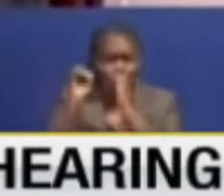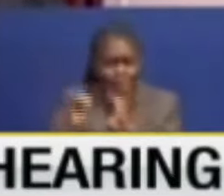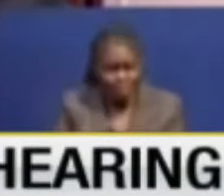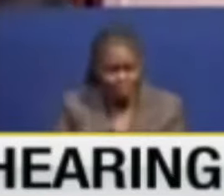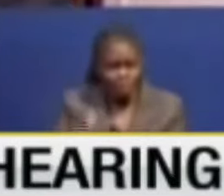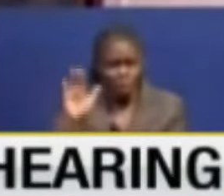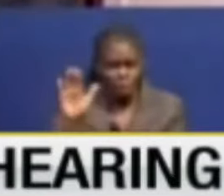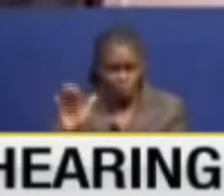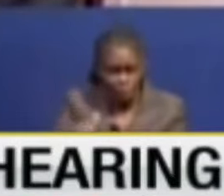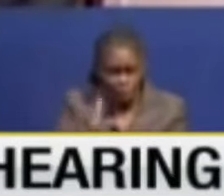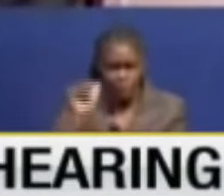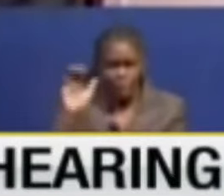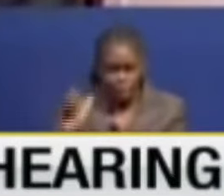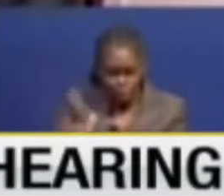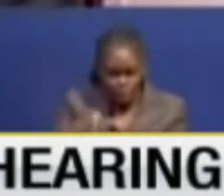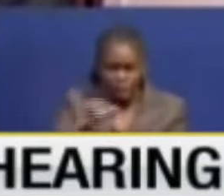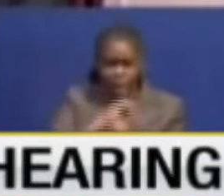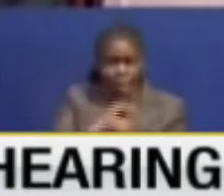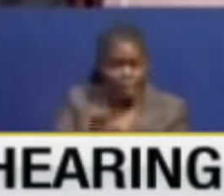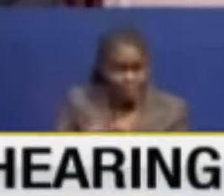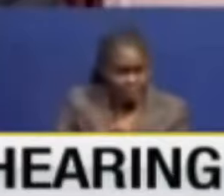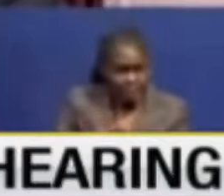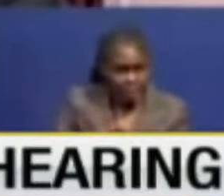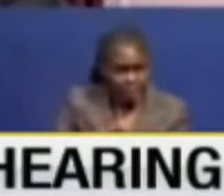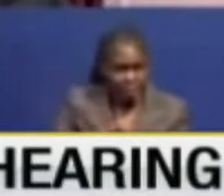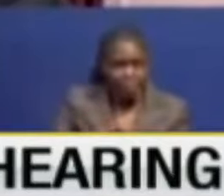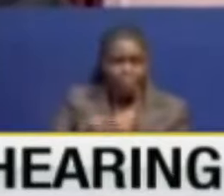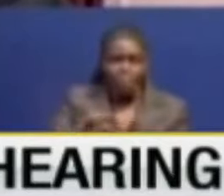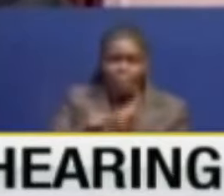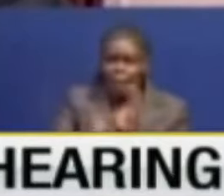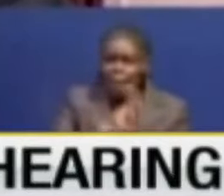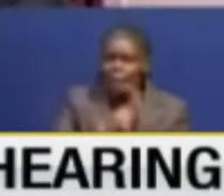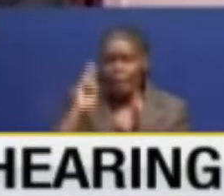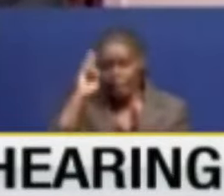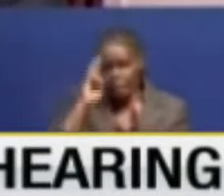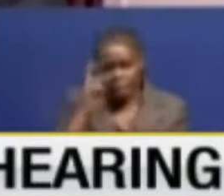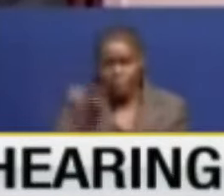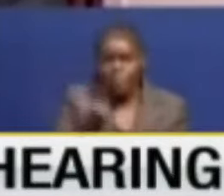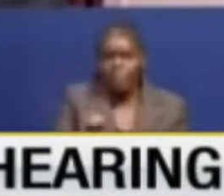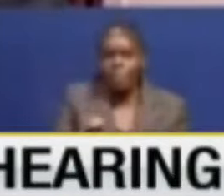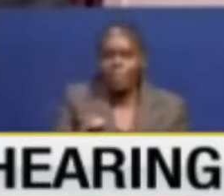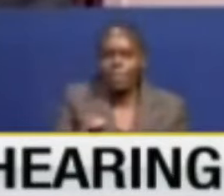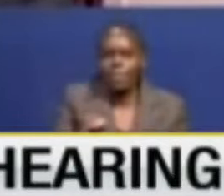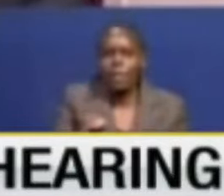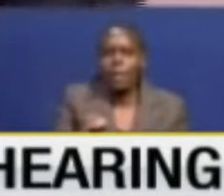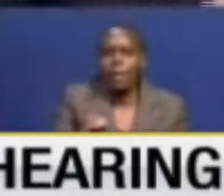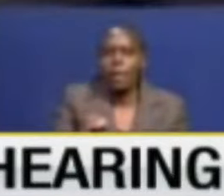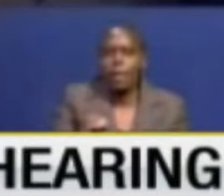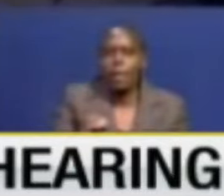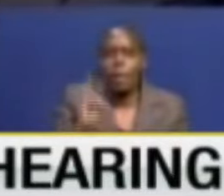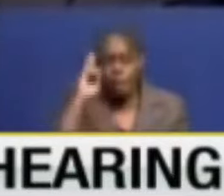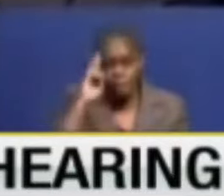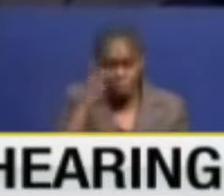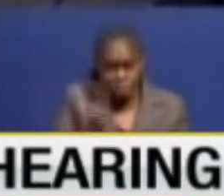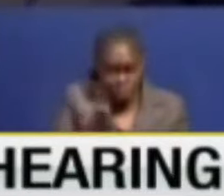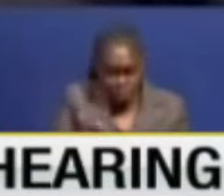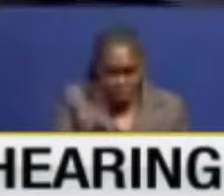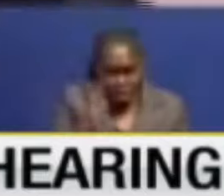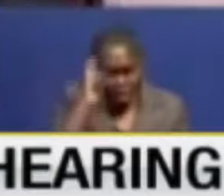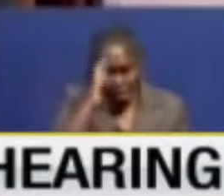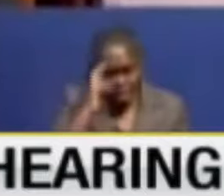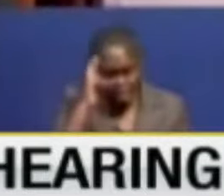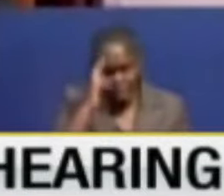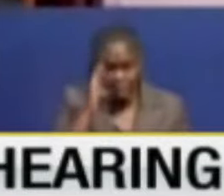be called and be brought before this assembly without a reason. There is a fundamental reason